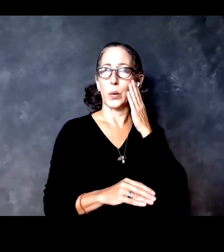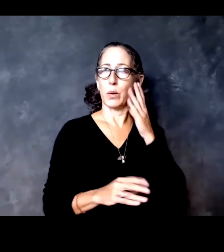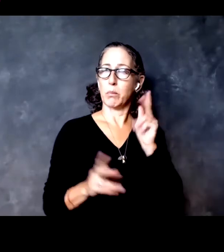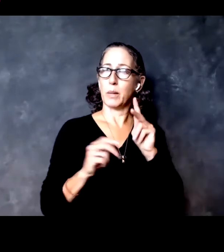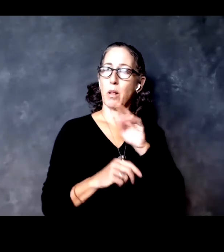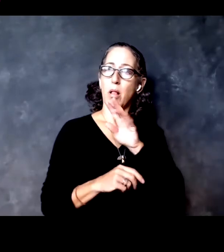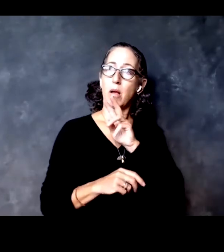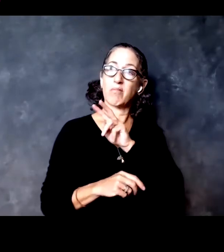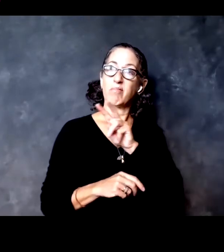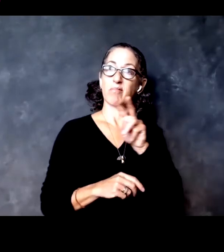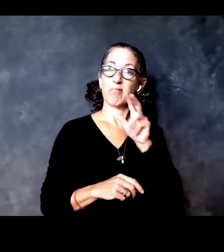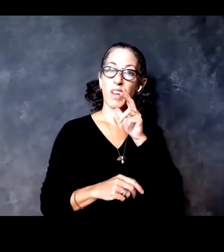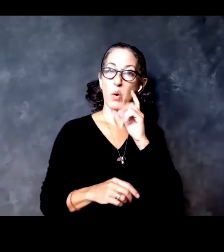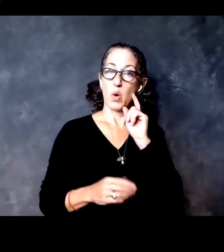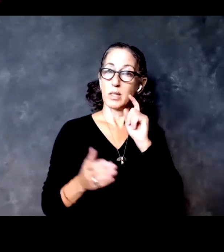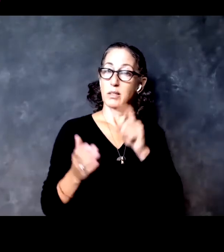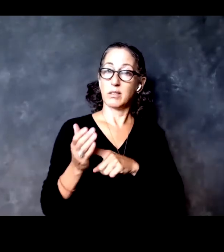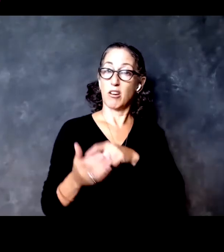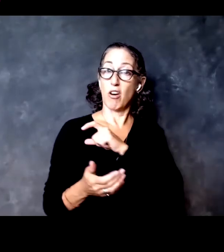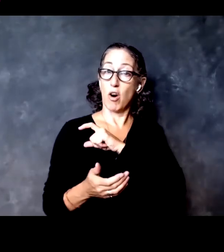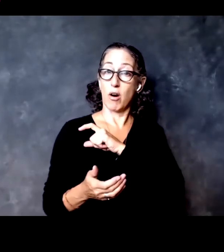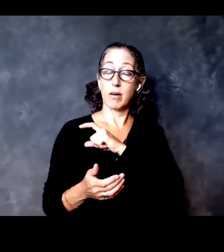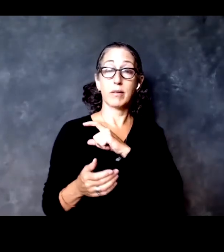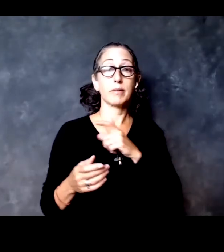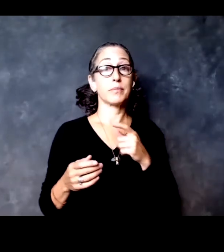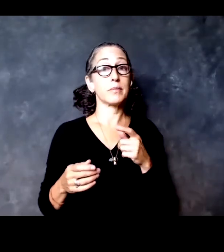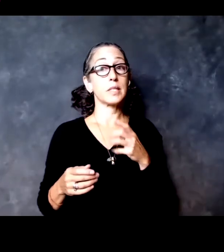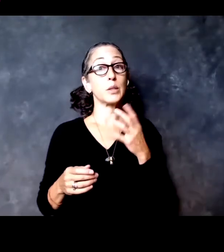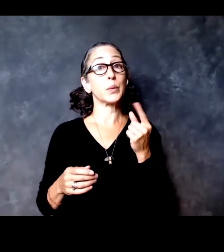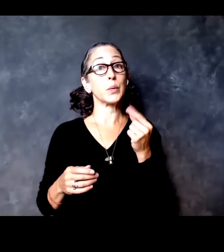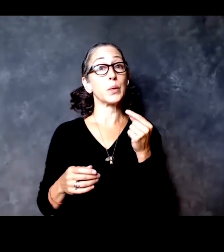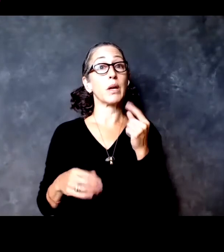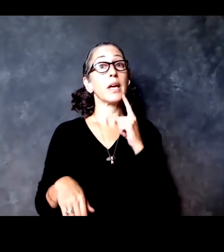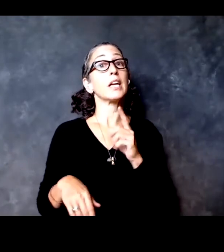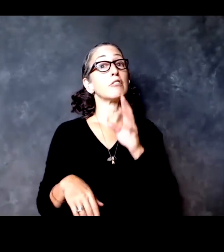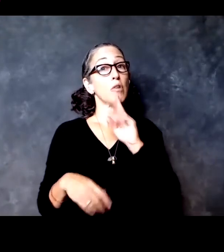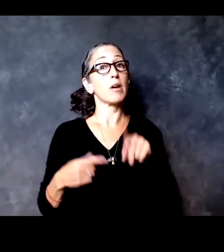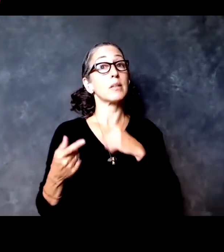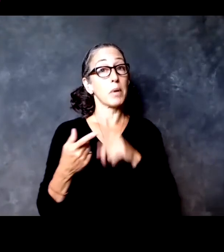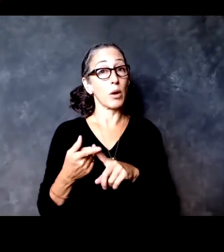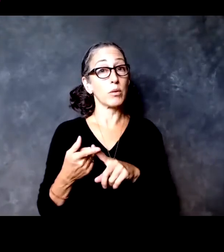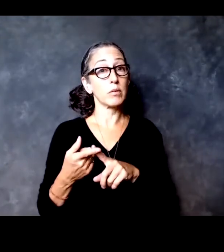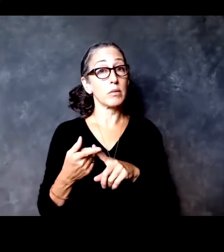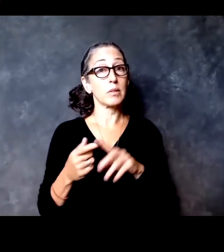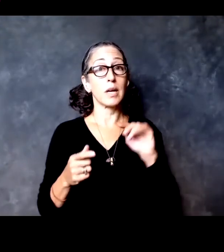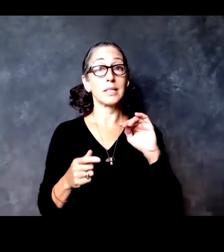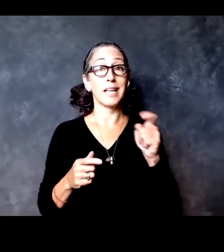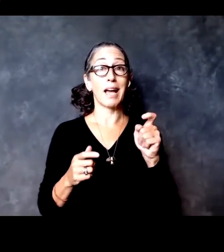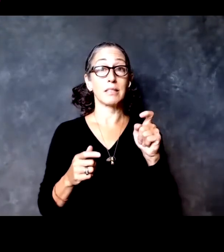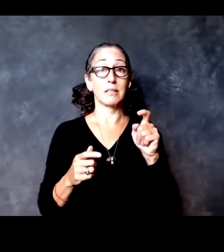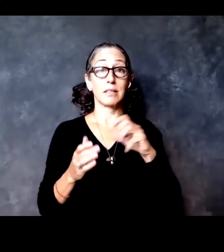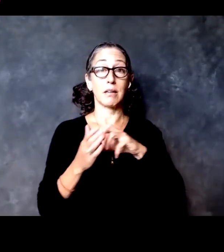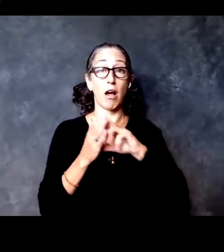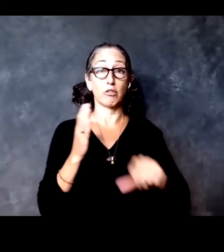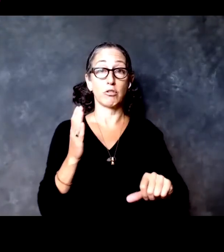ignored. And actually the point that really stands out to me, right, is he calls upon a policy. Like, he talks about a tax deduction. So we see in that